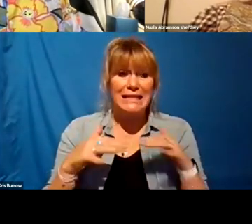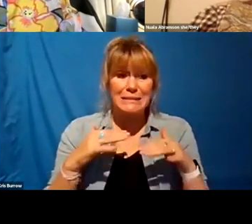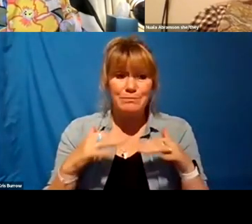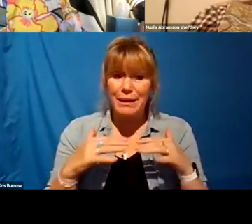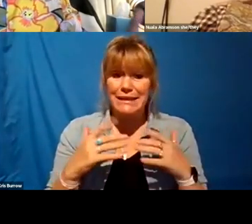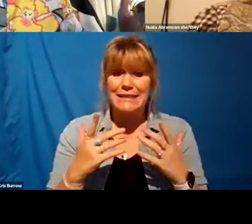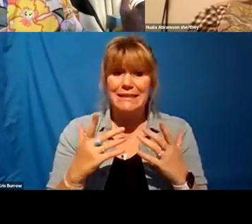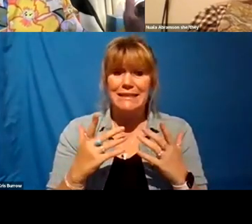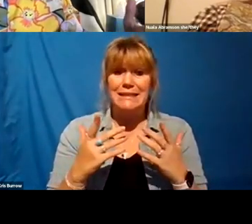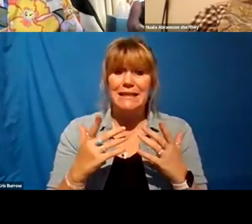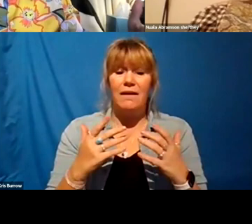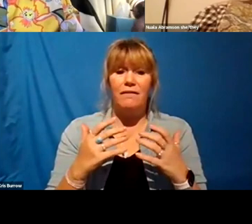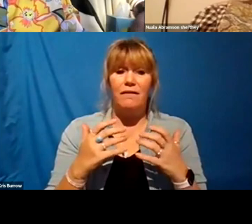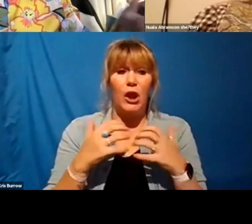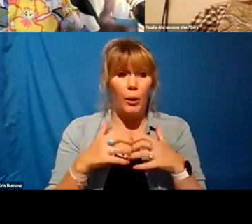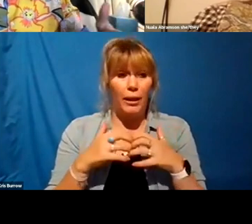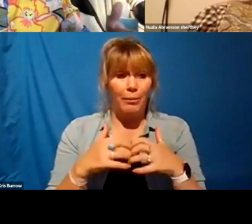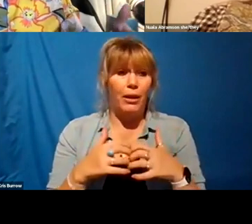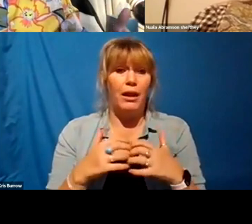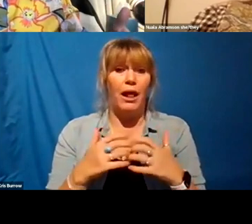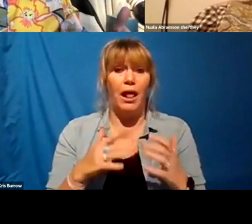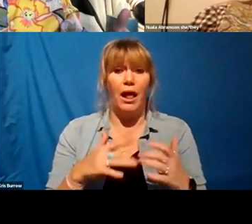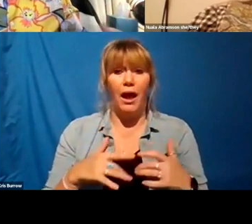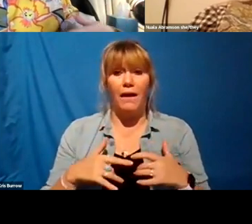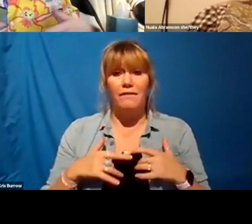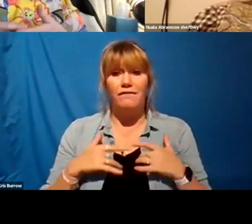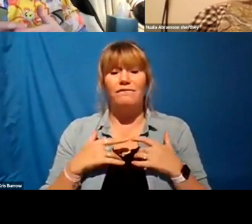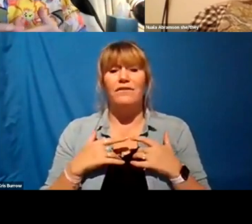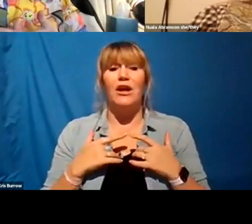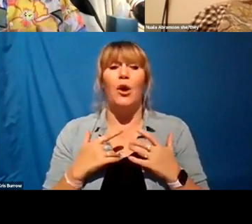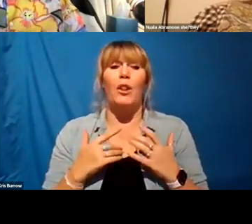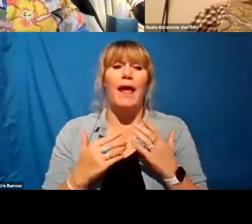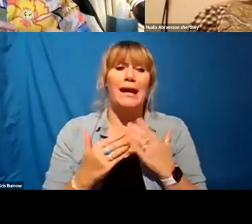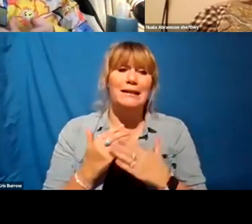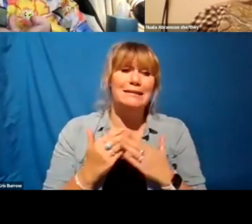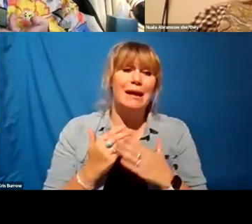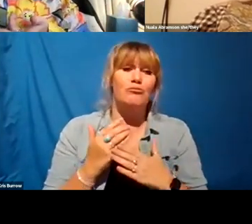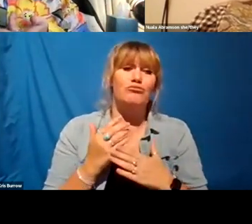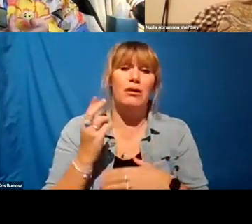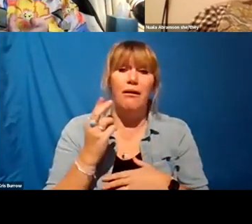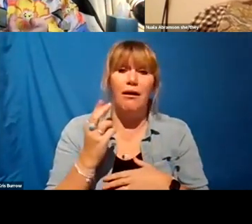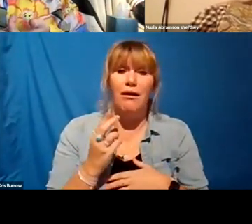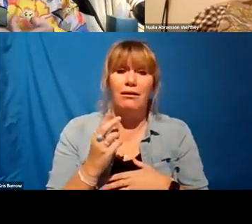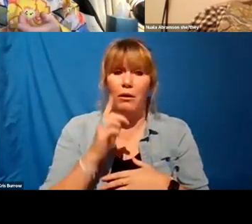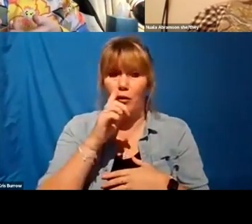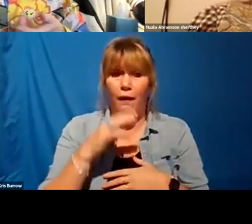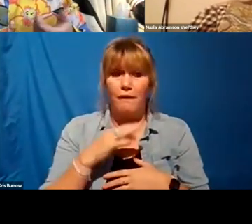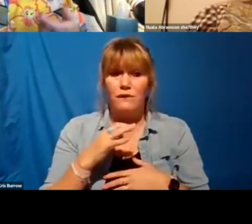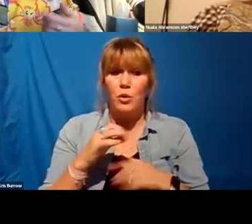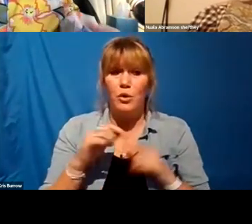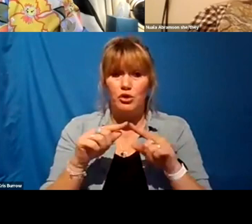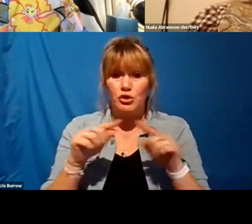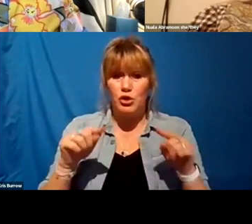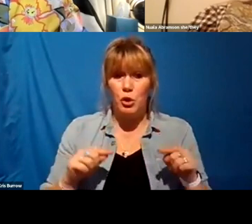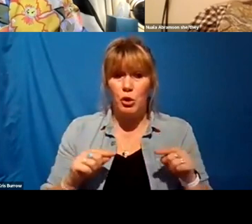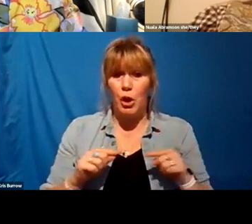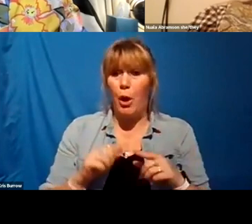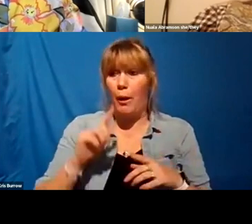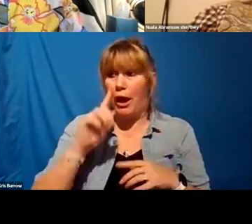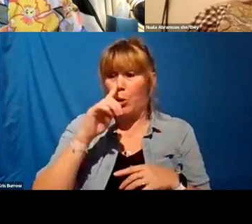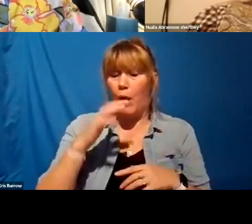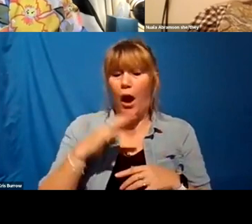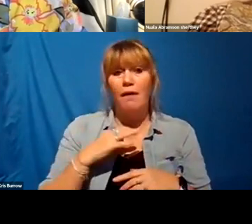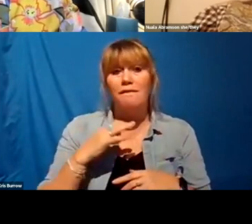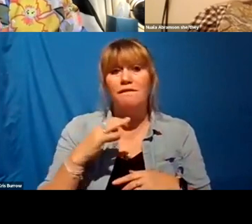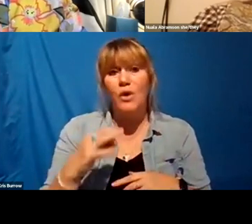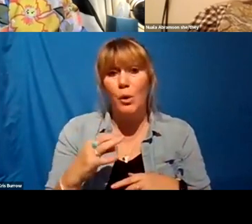equipment. And I think contemporary art has become more and more about, well, if you can't afford the studio and you can't afford the equipment, and you sort of think somewhere along the